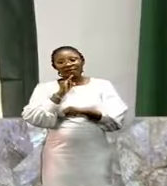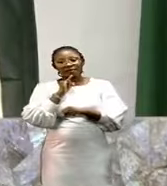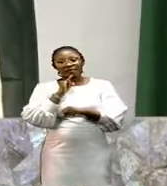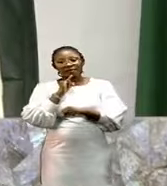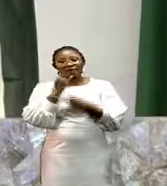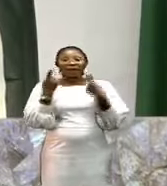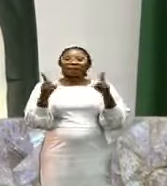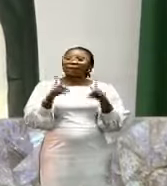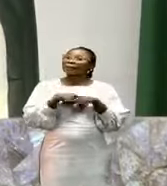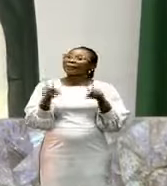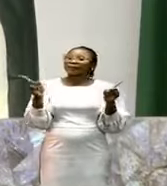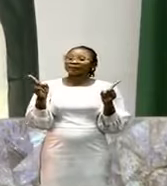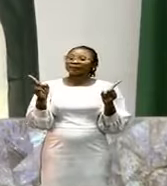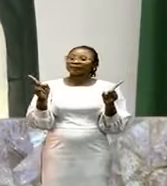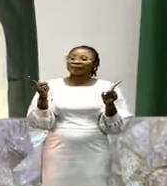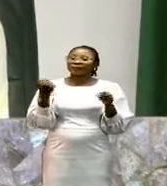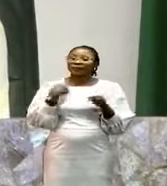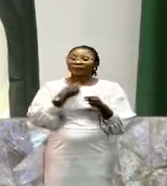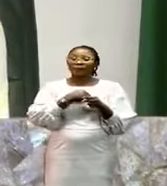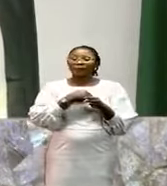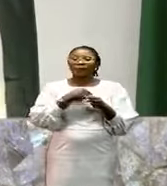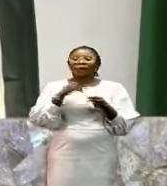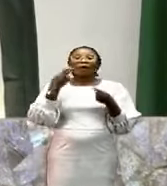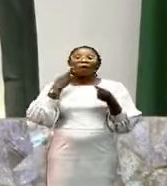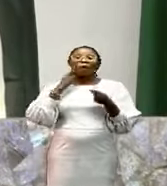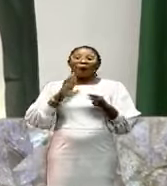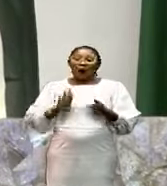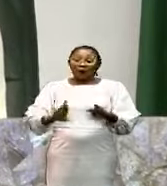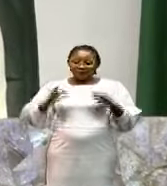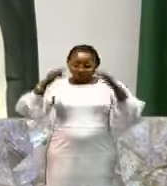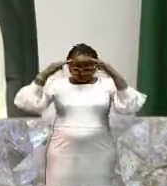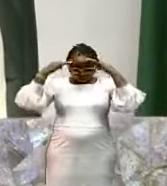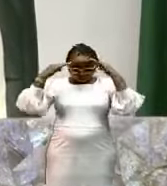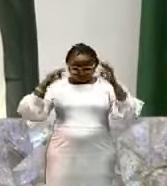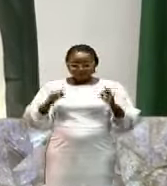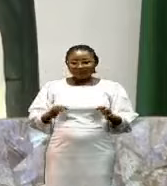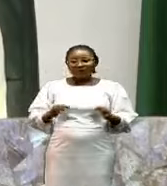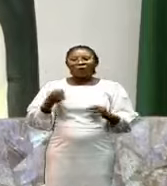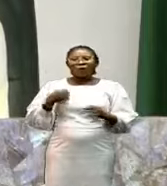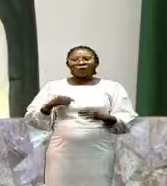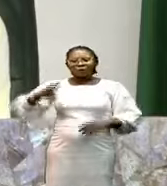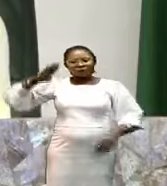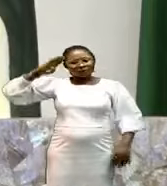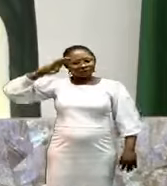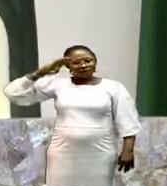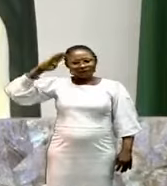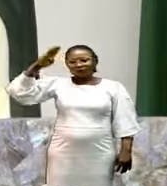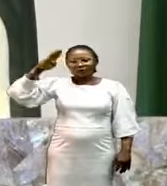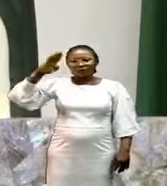But we are determined. We salute your resilience.